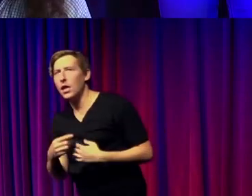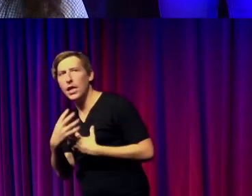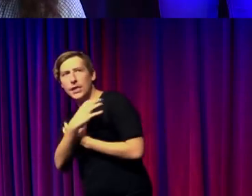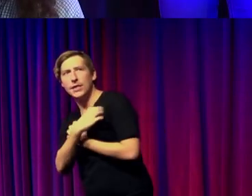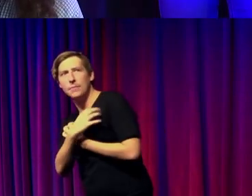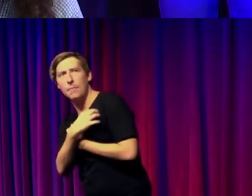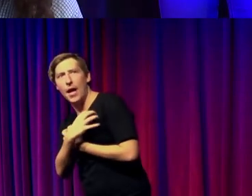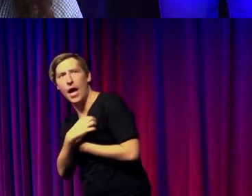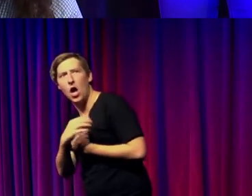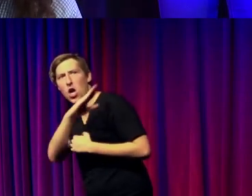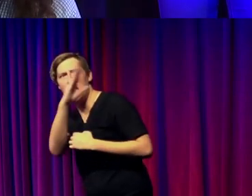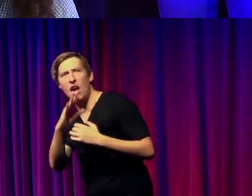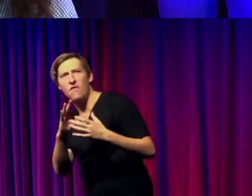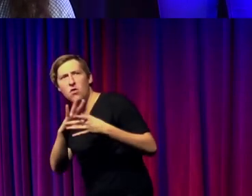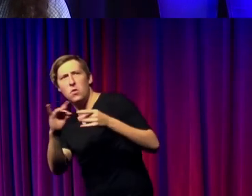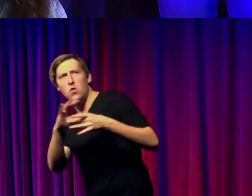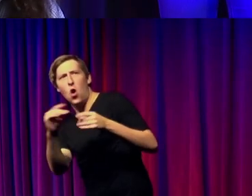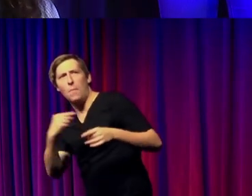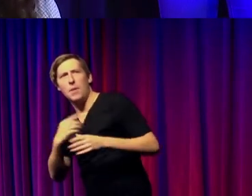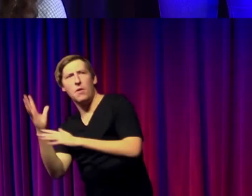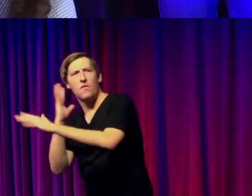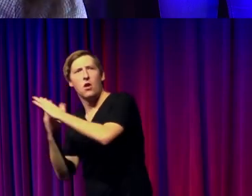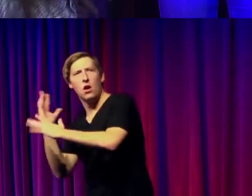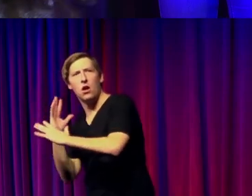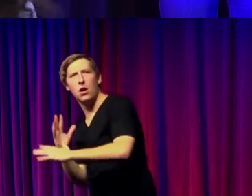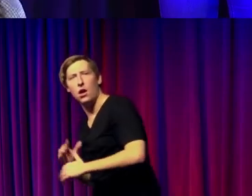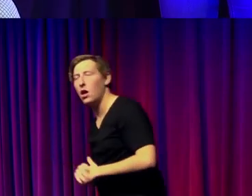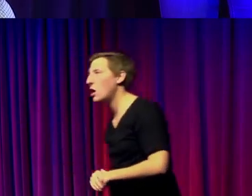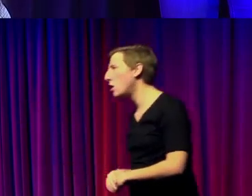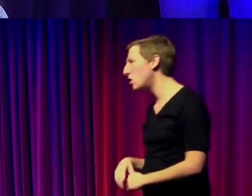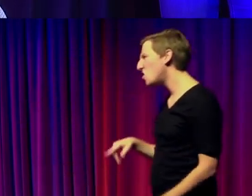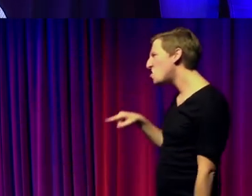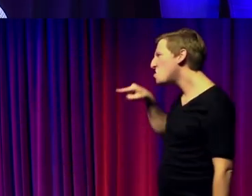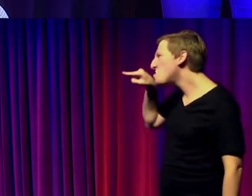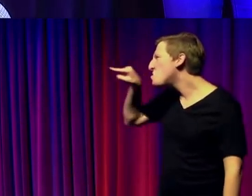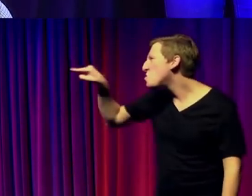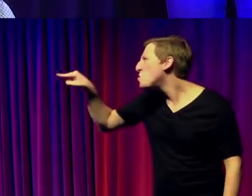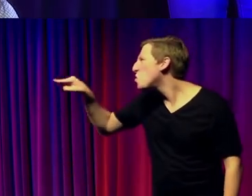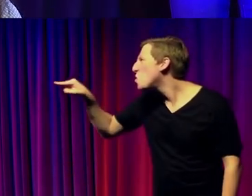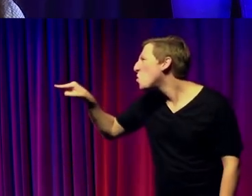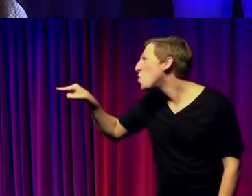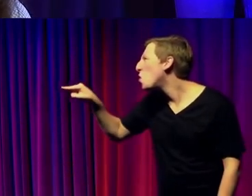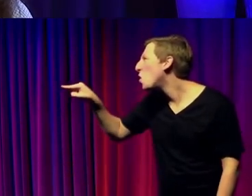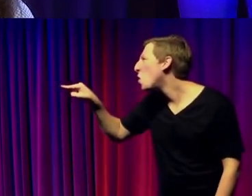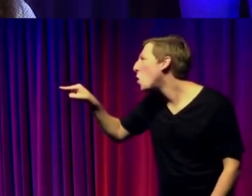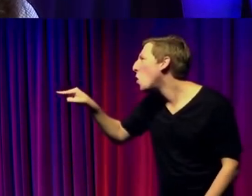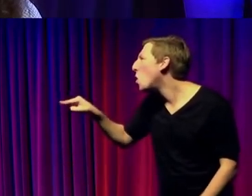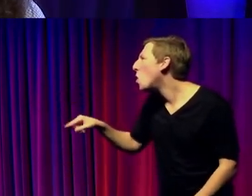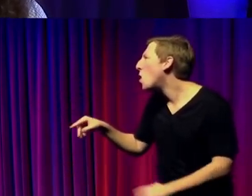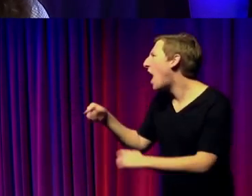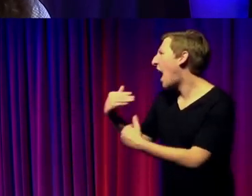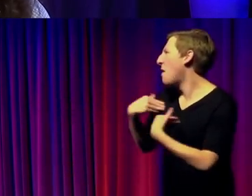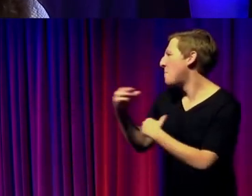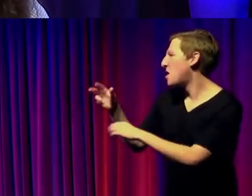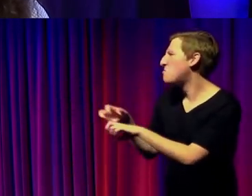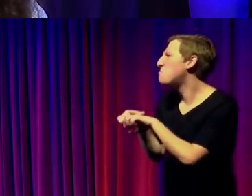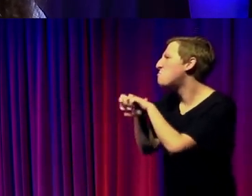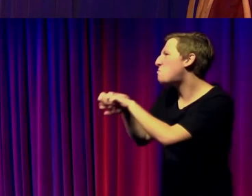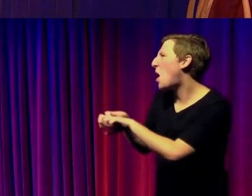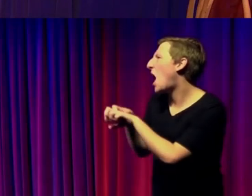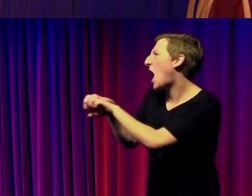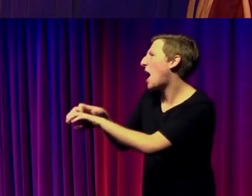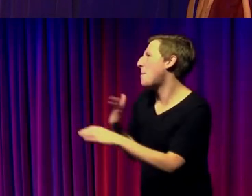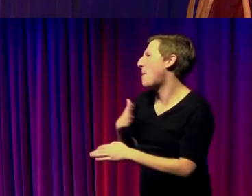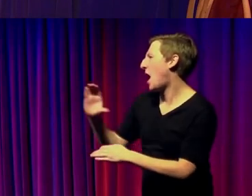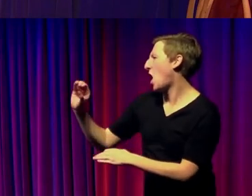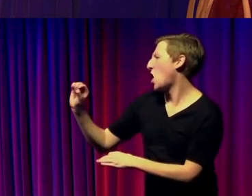Told me. You have been riding my coattails this whole time. The bear can speak English.